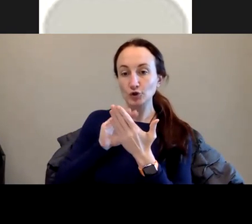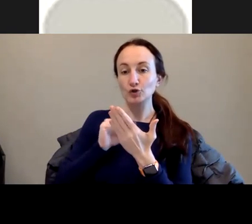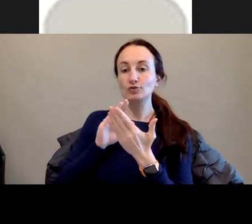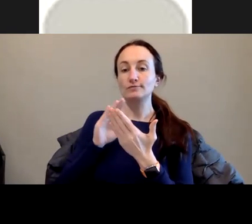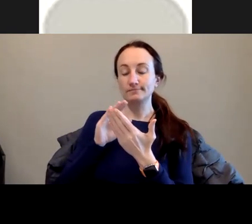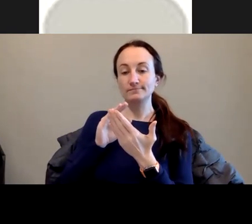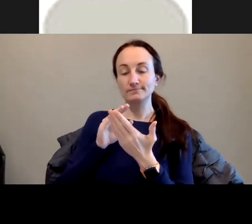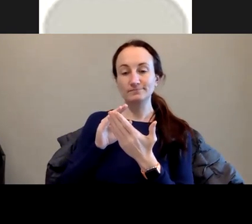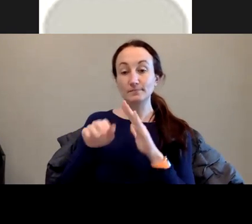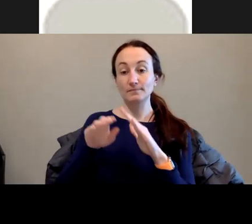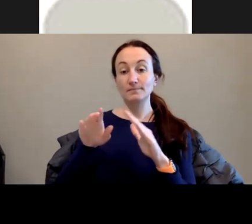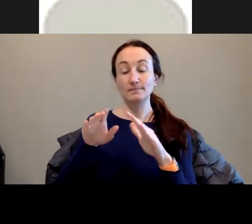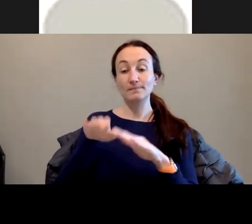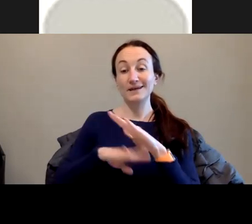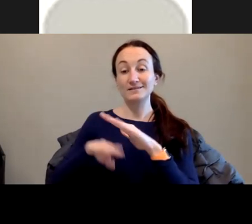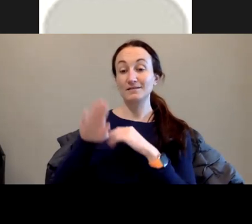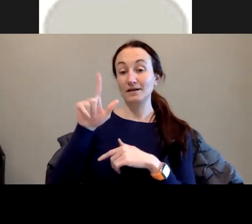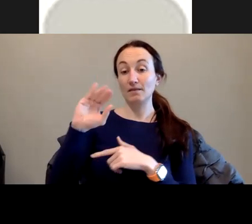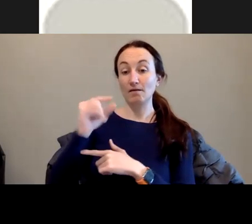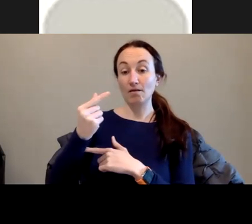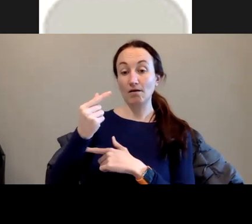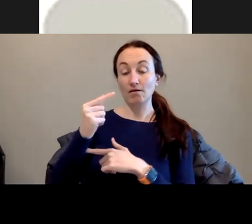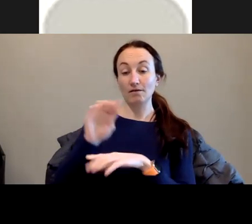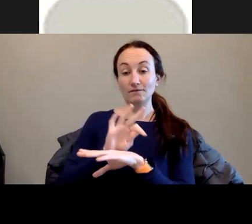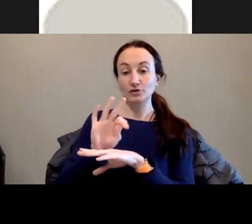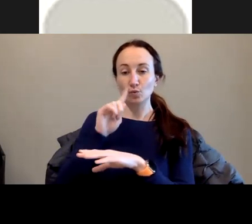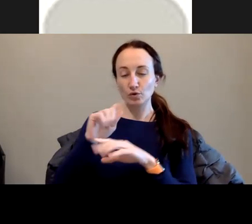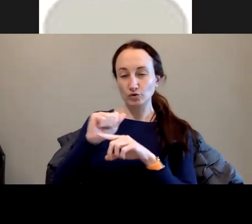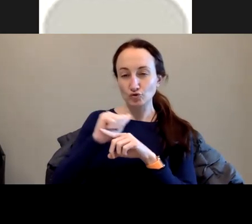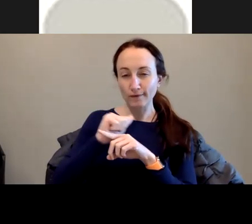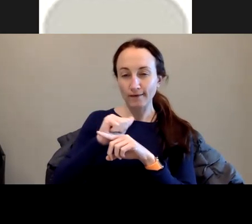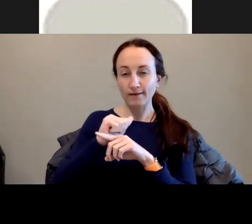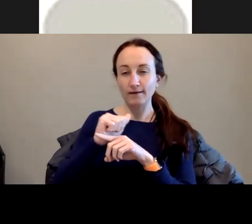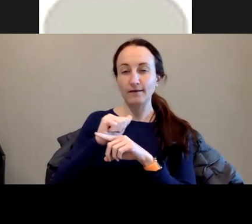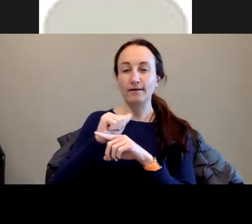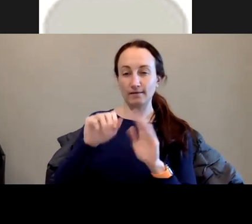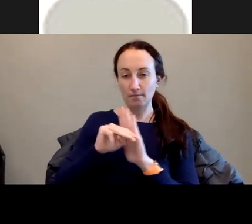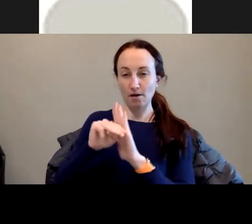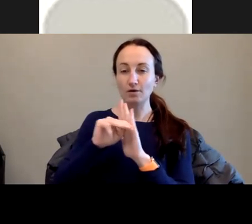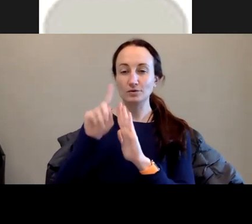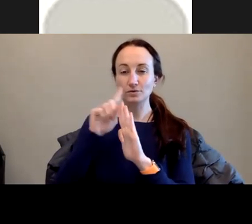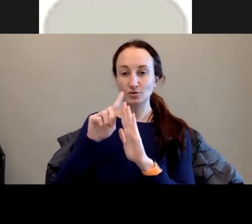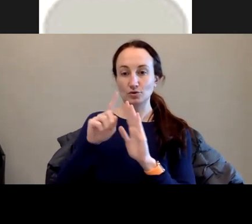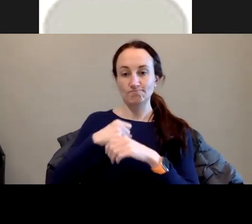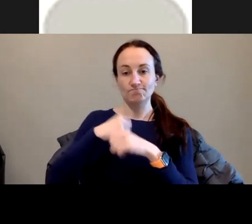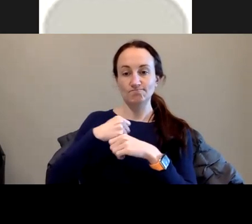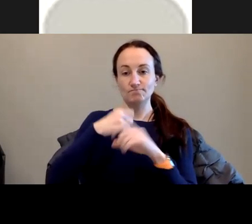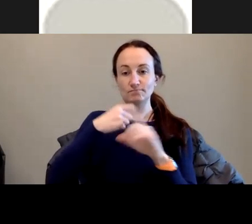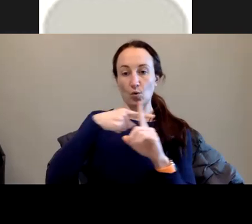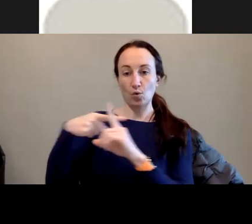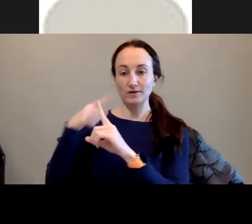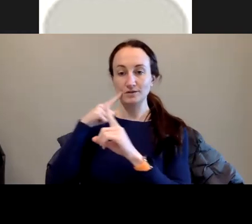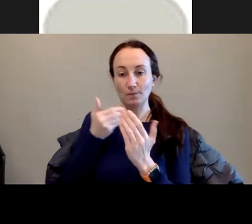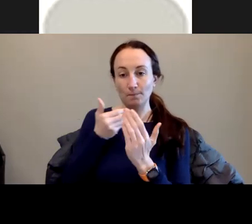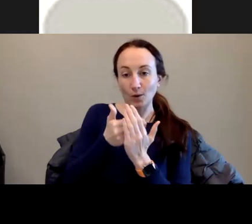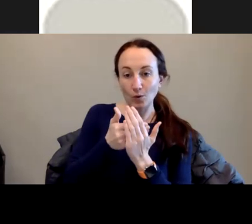so basically the loss function will train the model to produce these coordinates so that they will be close to the ground